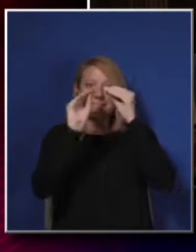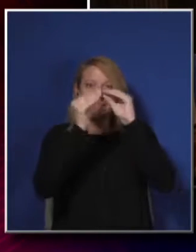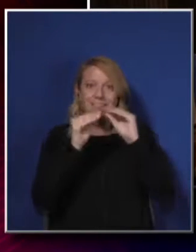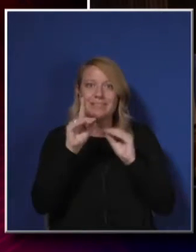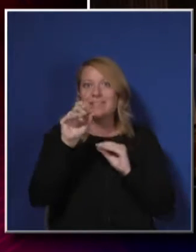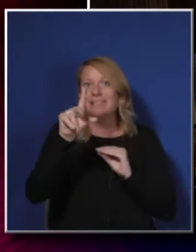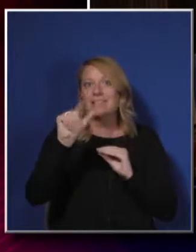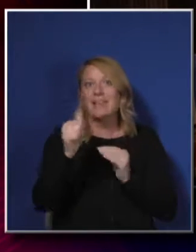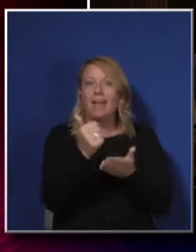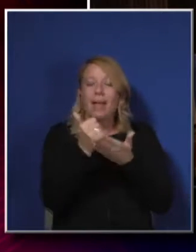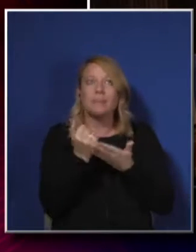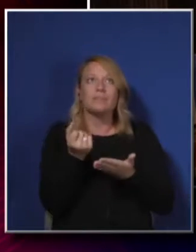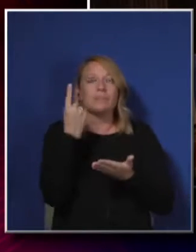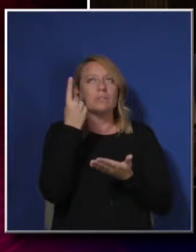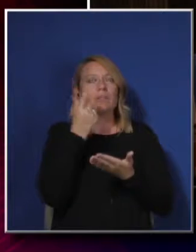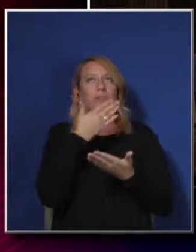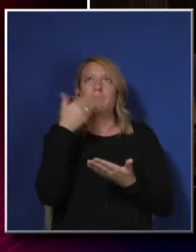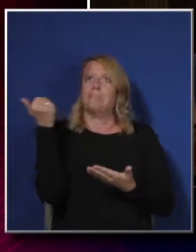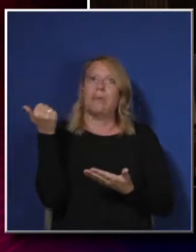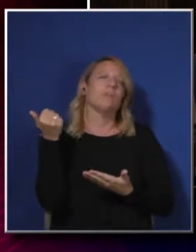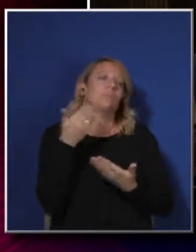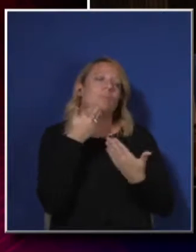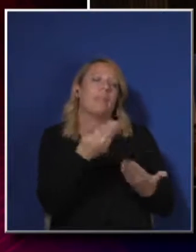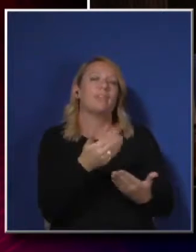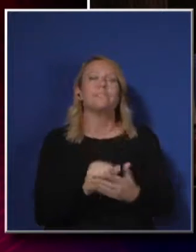get to that position. So thank you. Thank you.